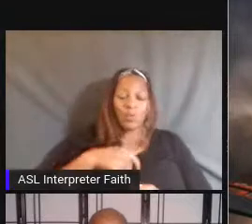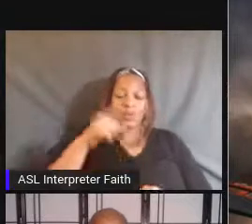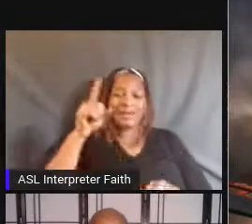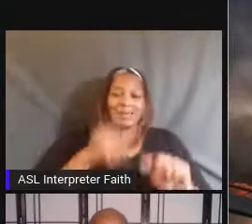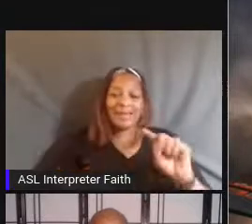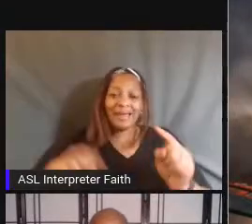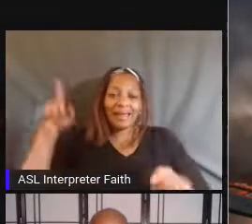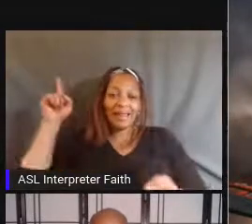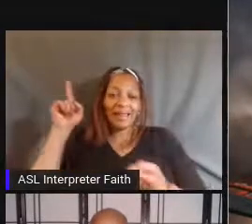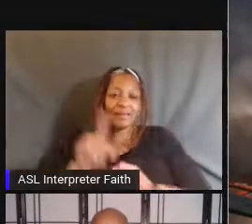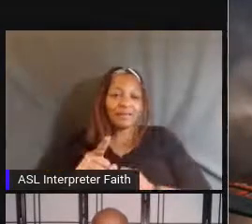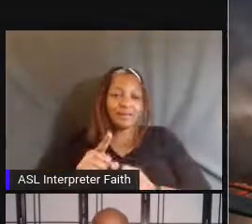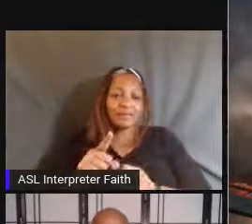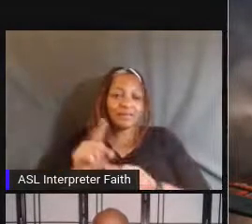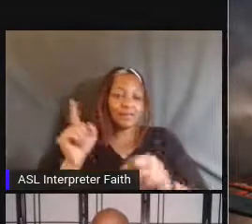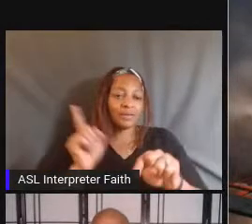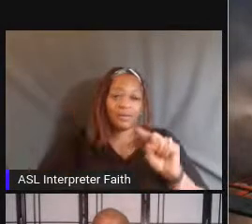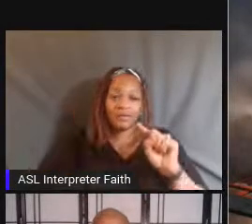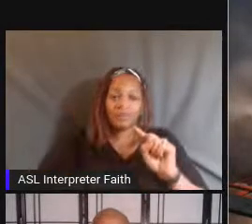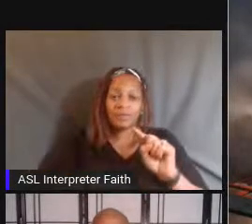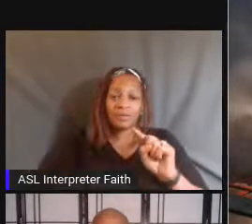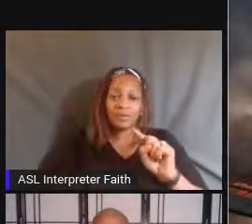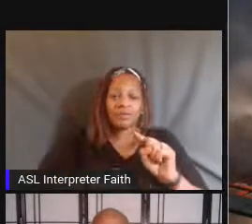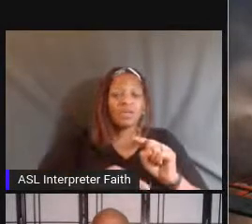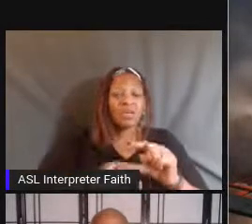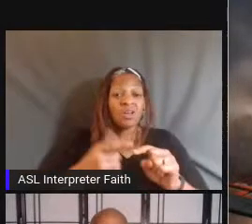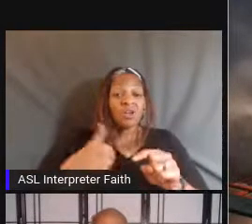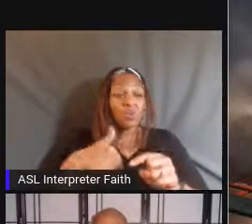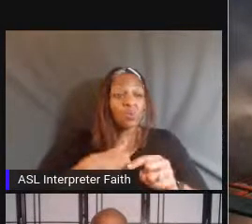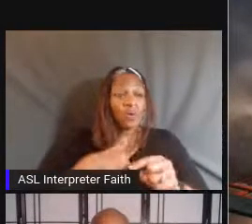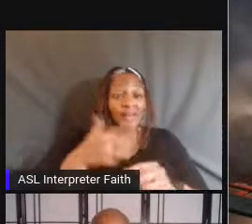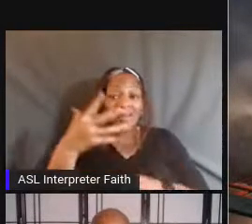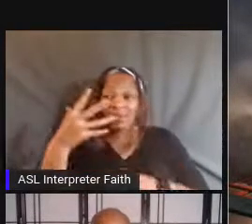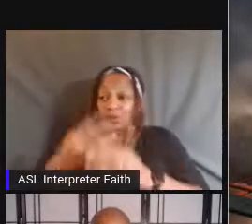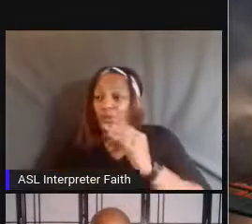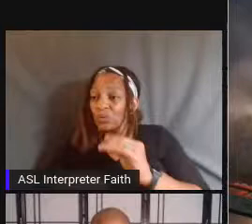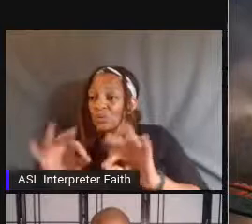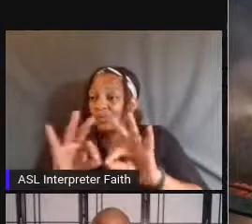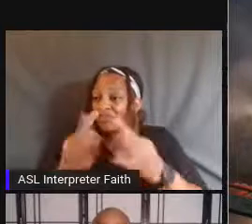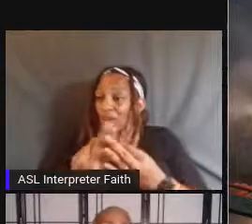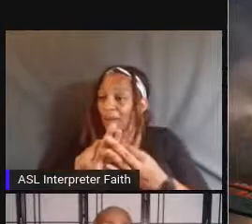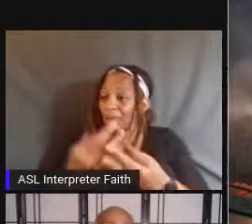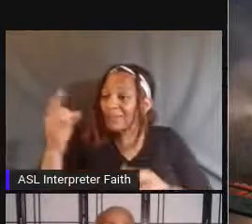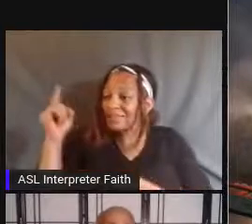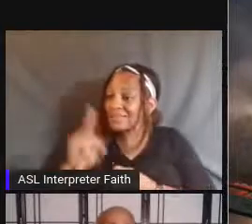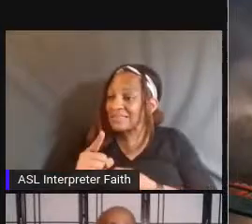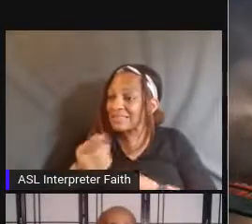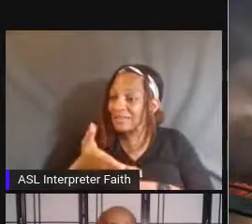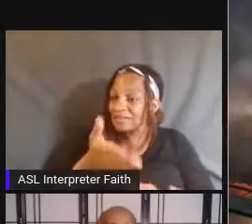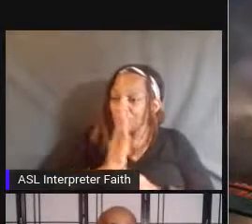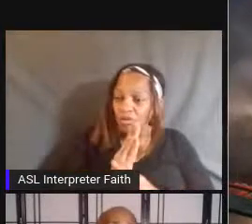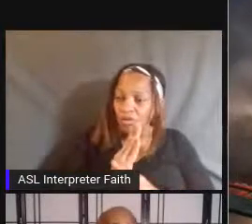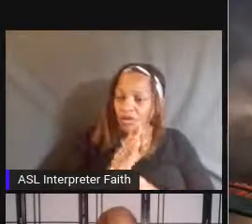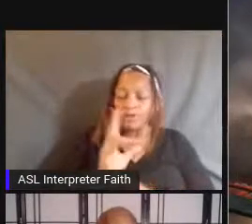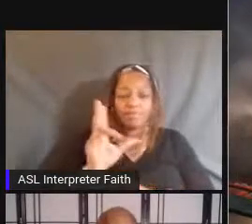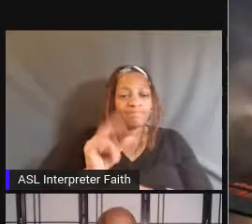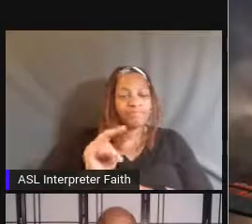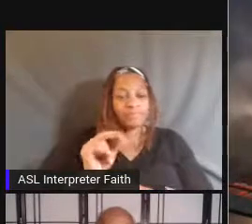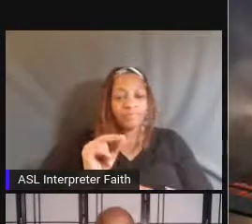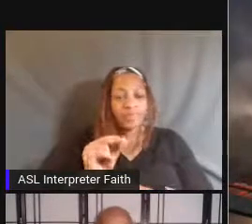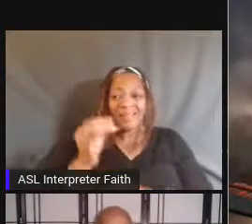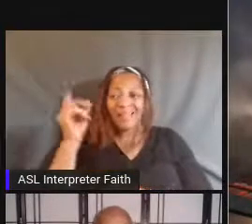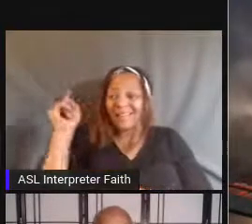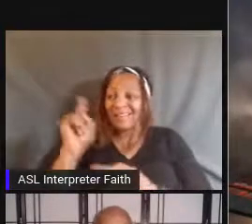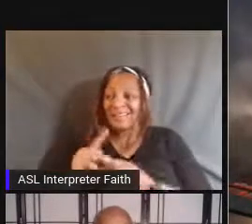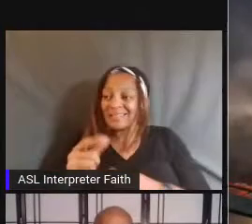lessened. No amount of death makes any of us or anyone less God or any less life,